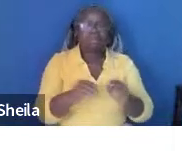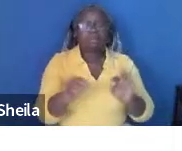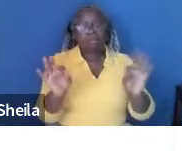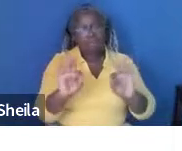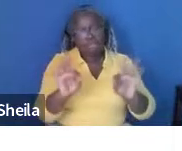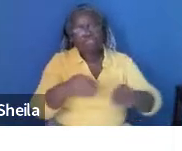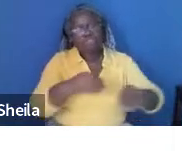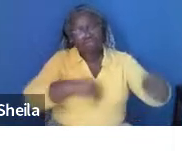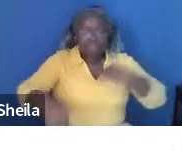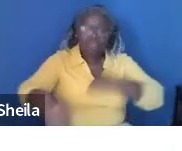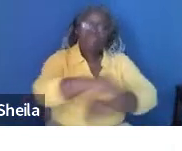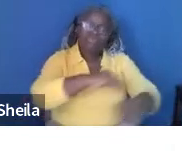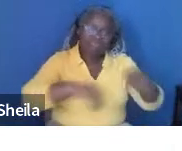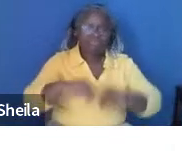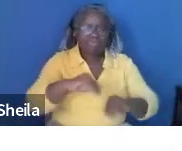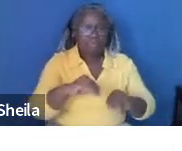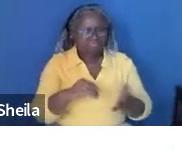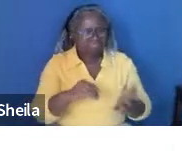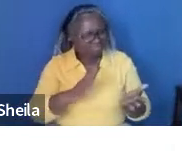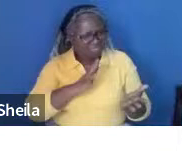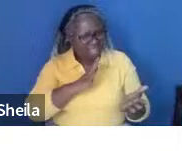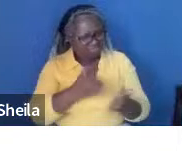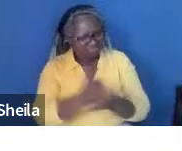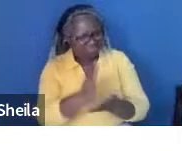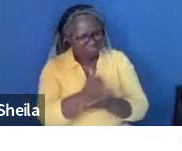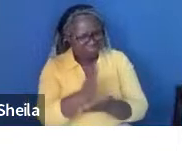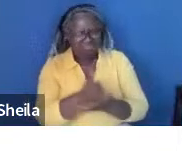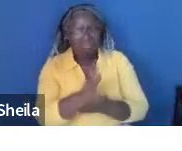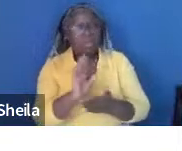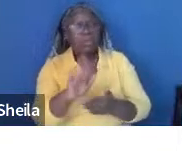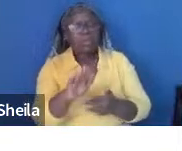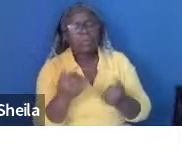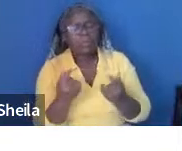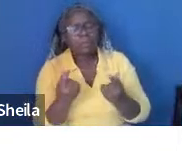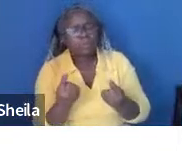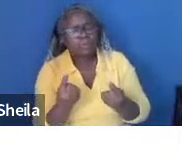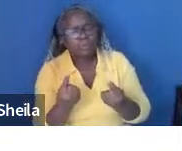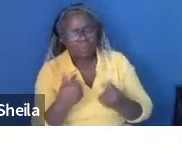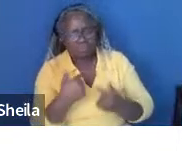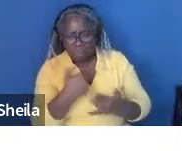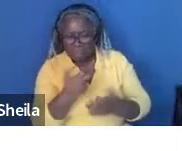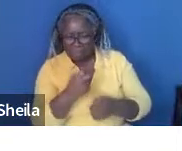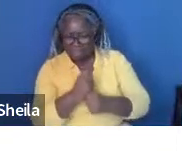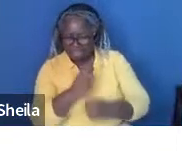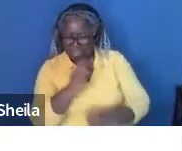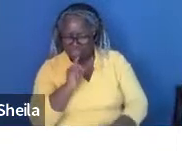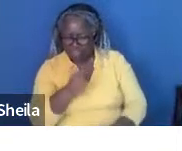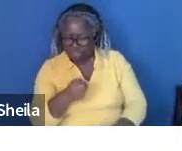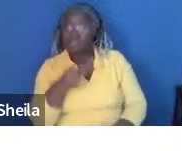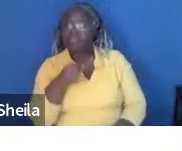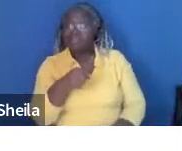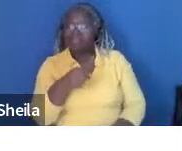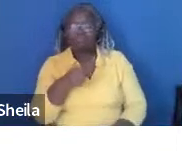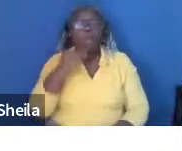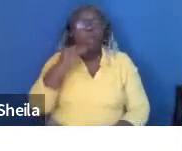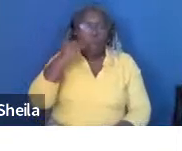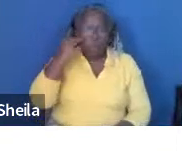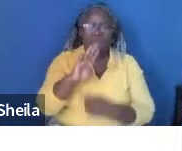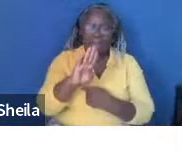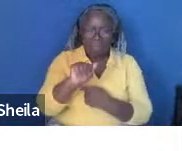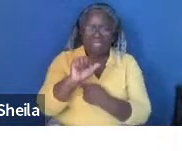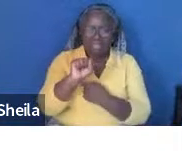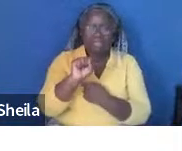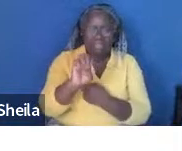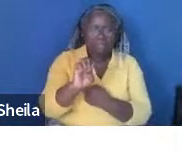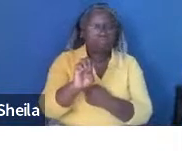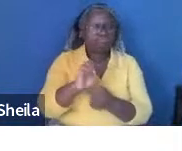do is build in a home base for every piece of furniture and equipment in our buildings. That way we can